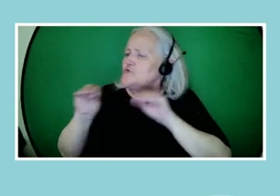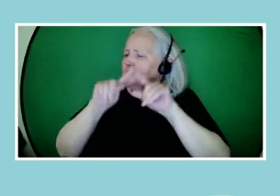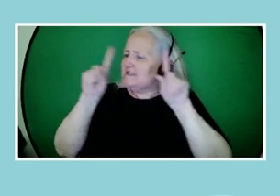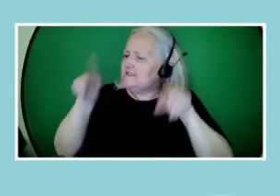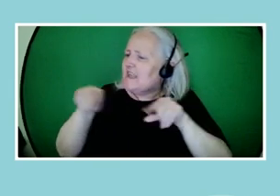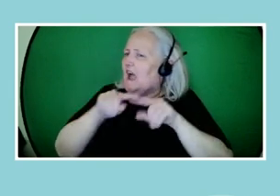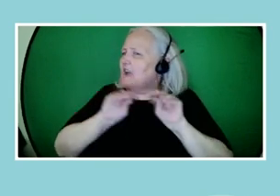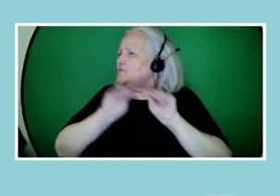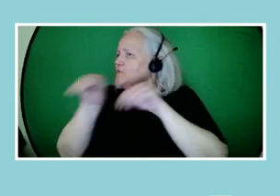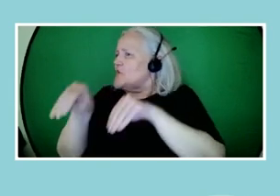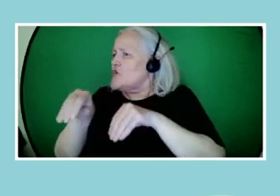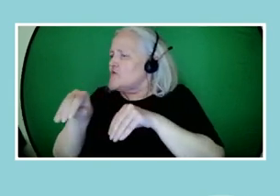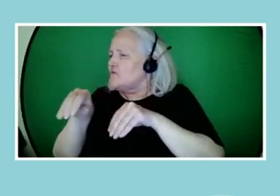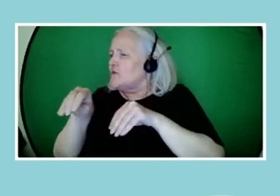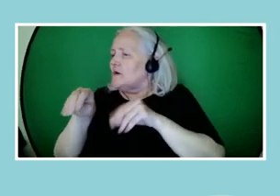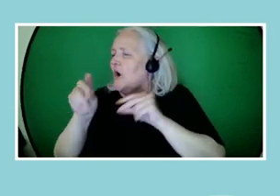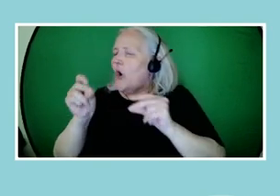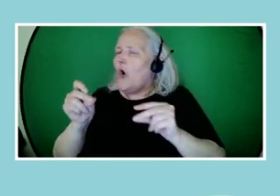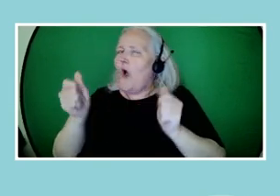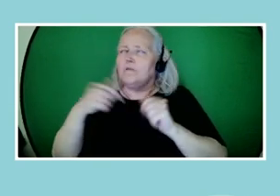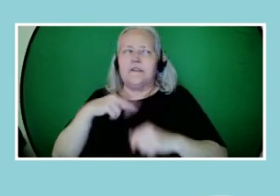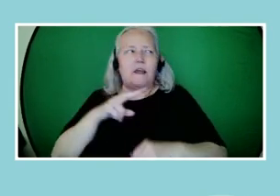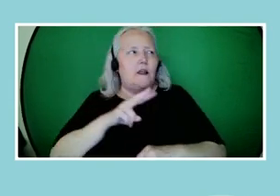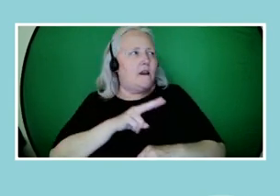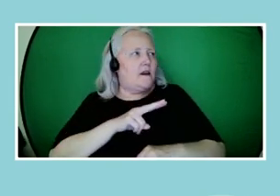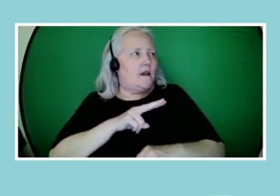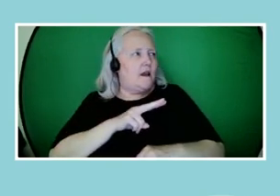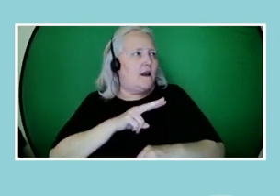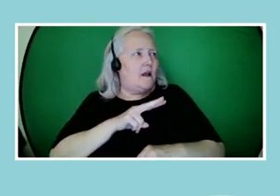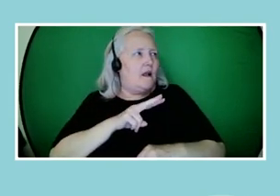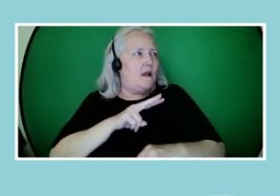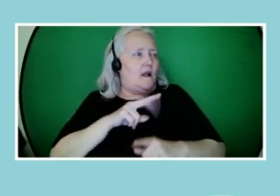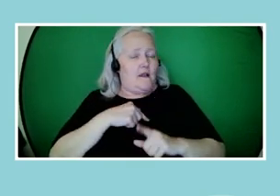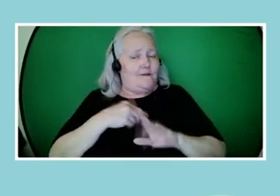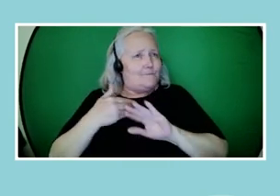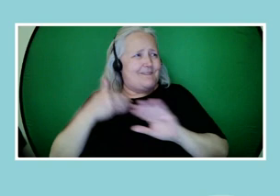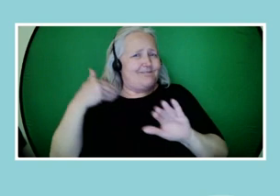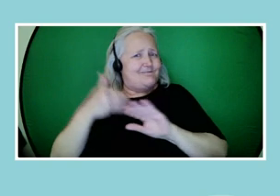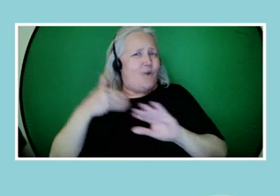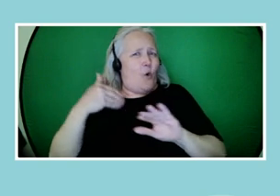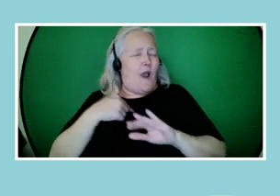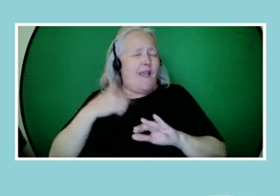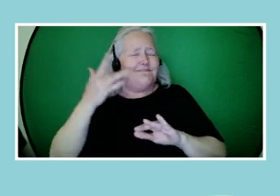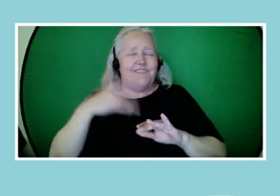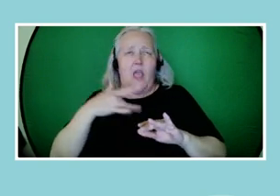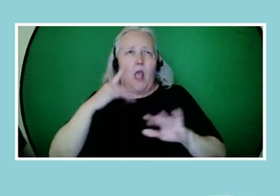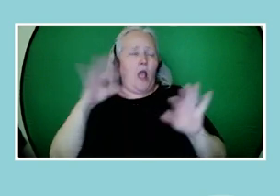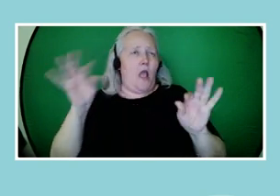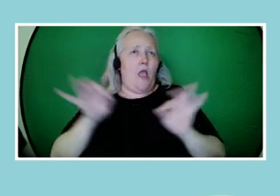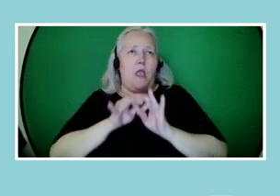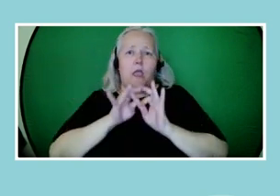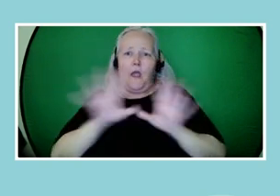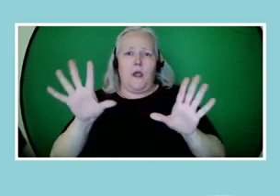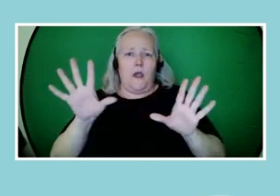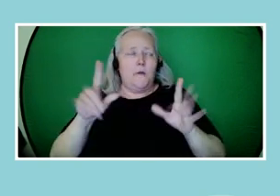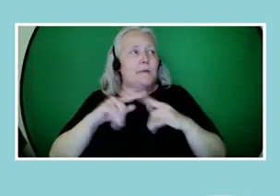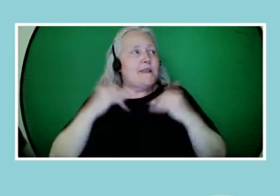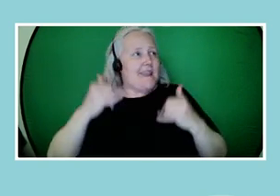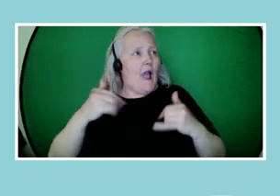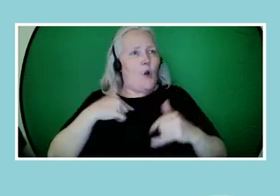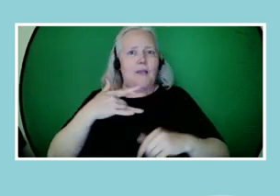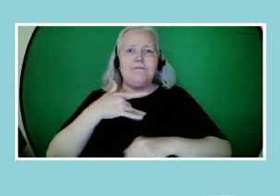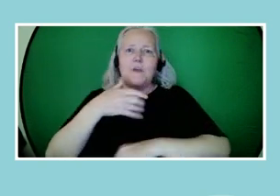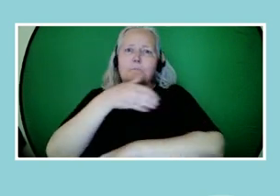over there? All of a sudden I have shifted out of this helpless place into a place of actually feeling powerful